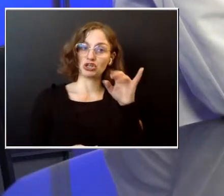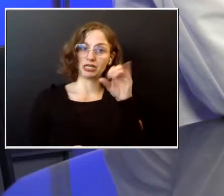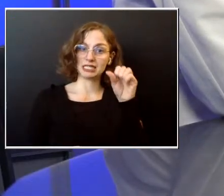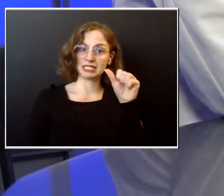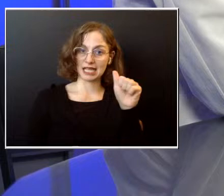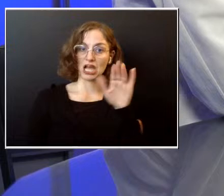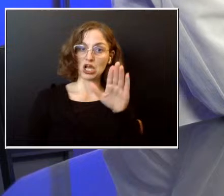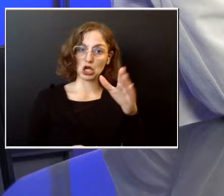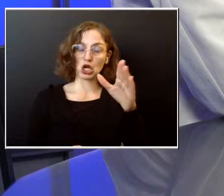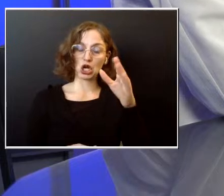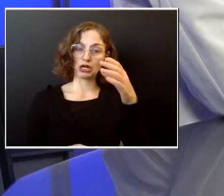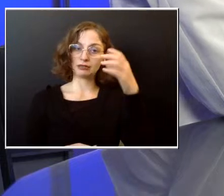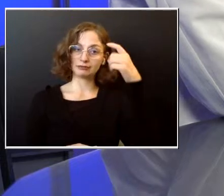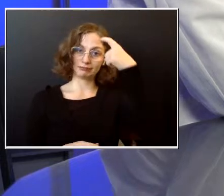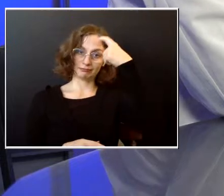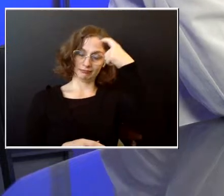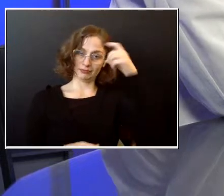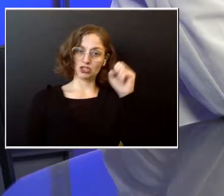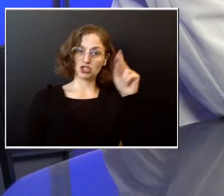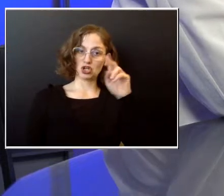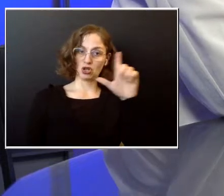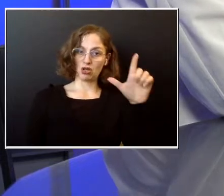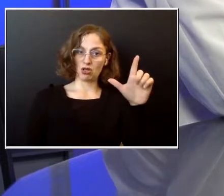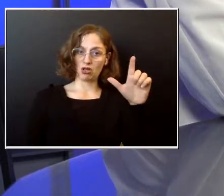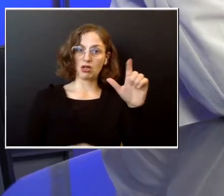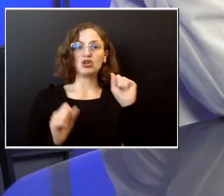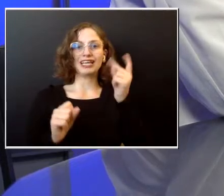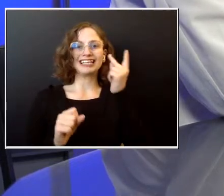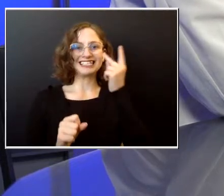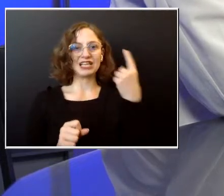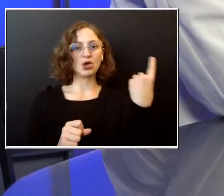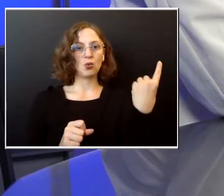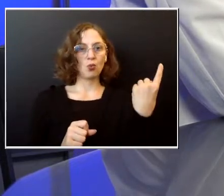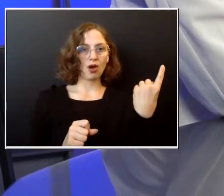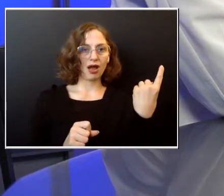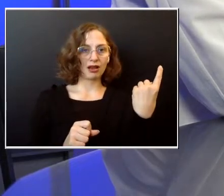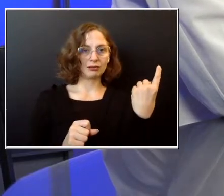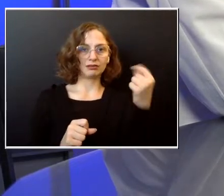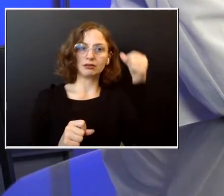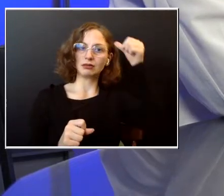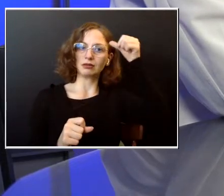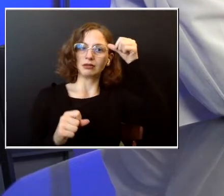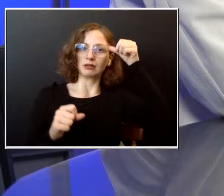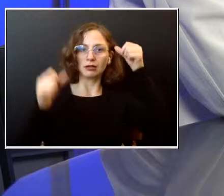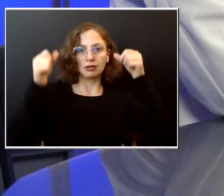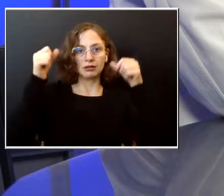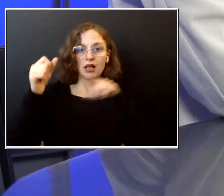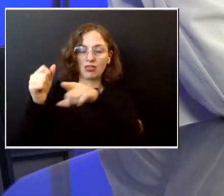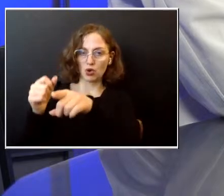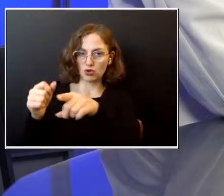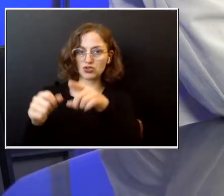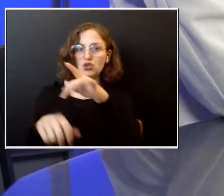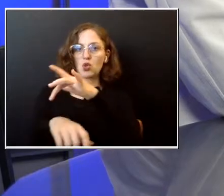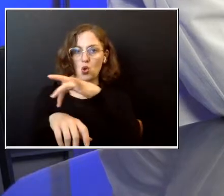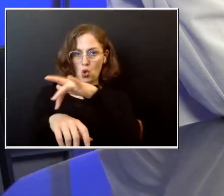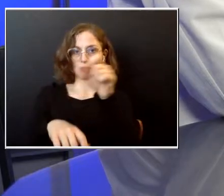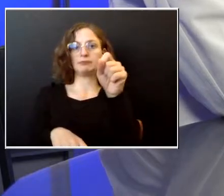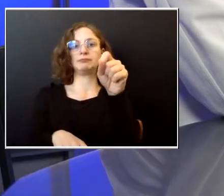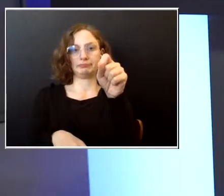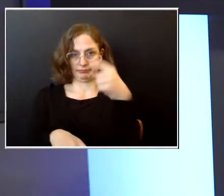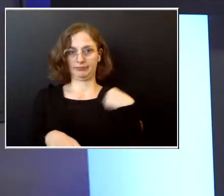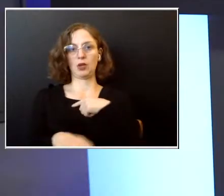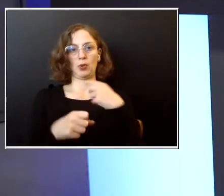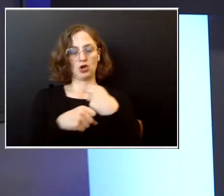one bypass vessel on the right, and there's the other one on the left. And these going are the holes? Yeah, the little hole that we created. So you